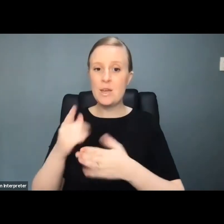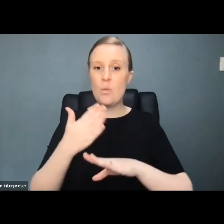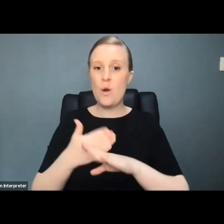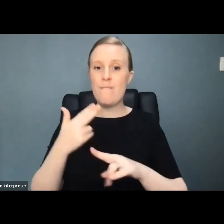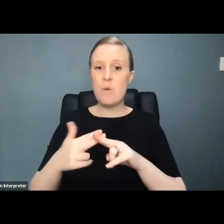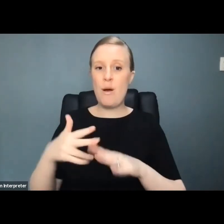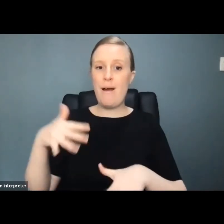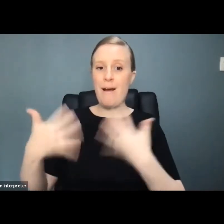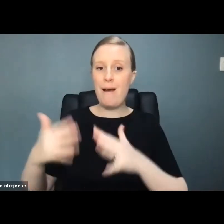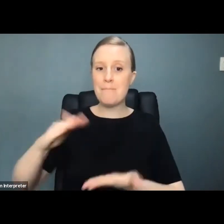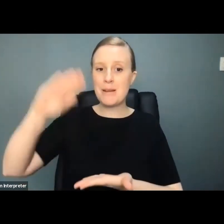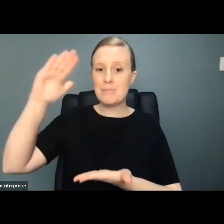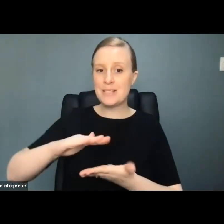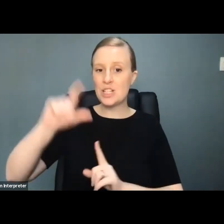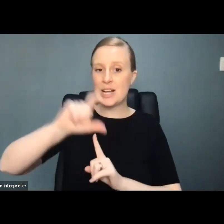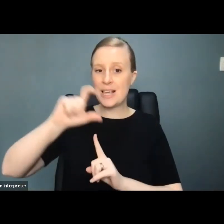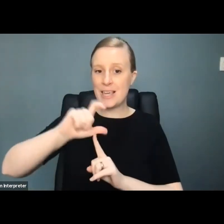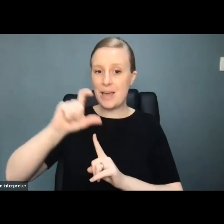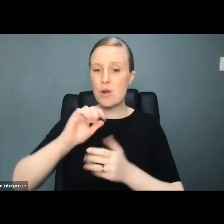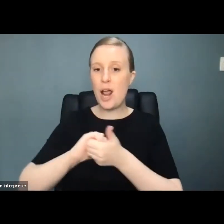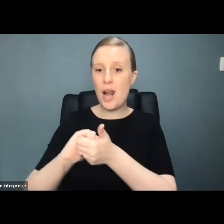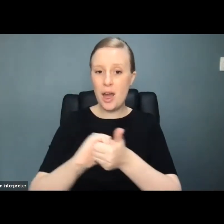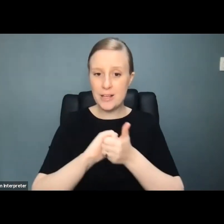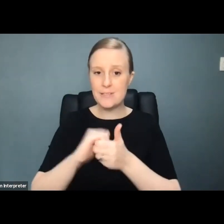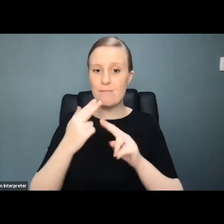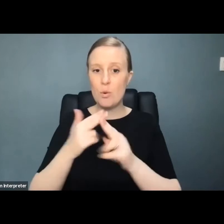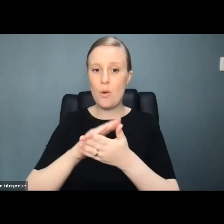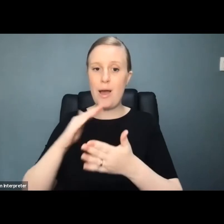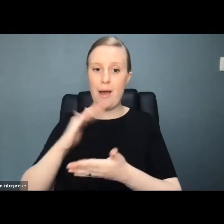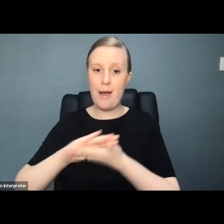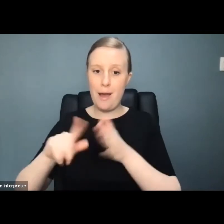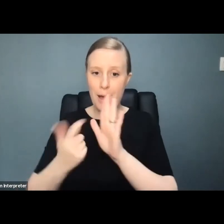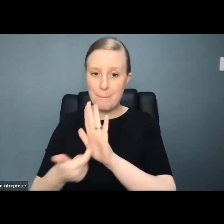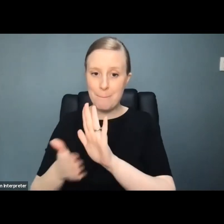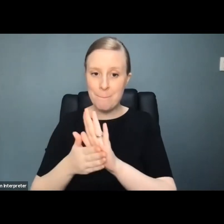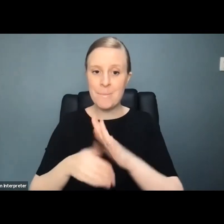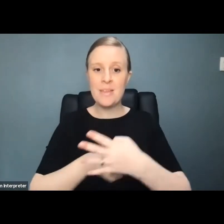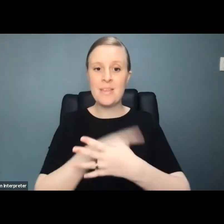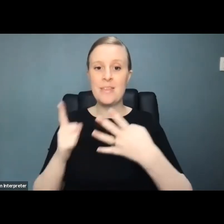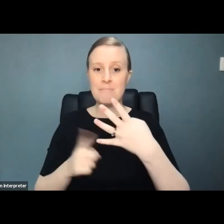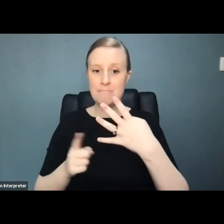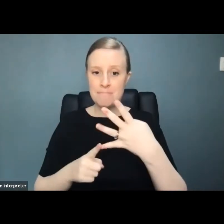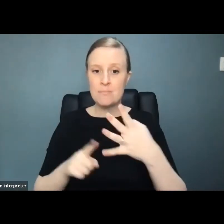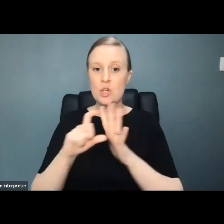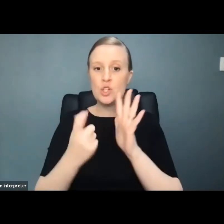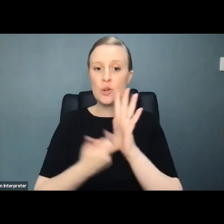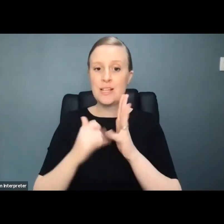Lead for Drug Trends. We'll then have a presentation on featured posters and an announcement of poster